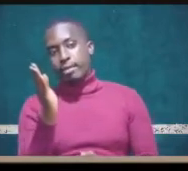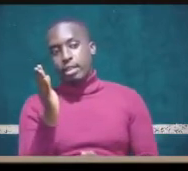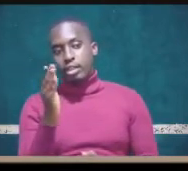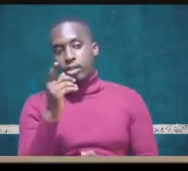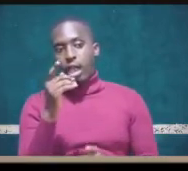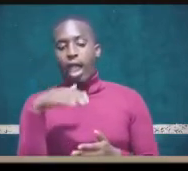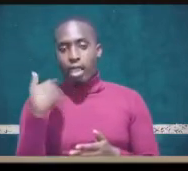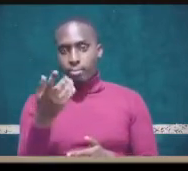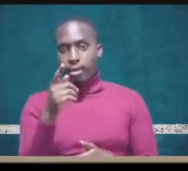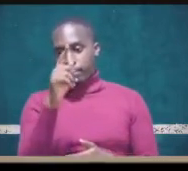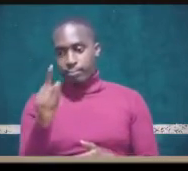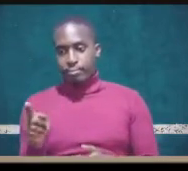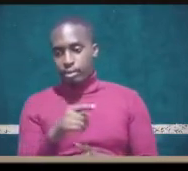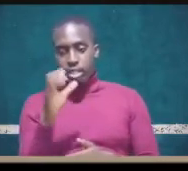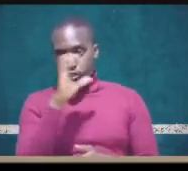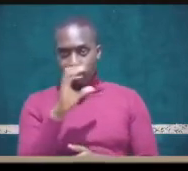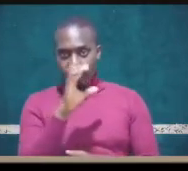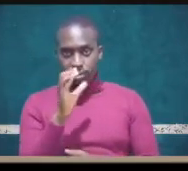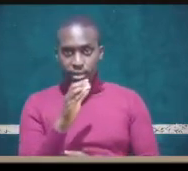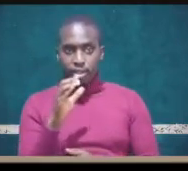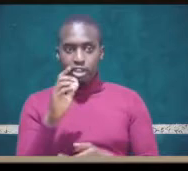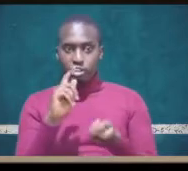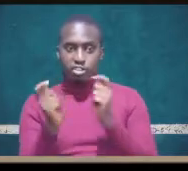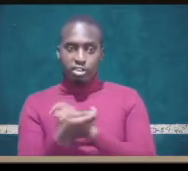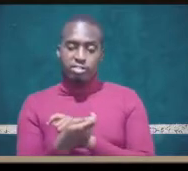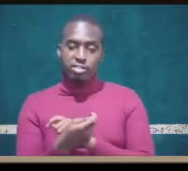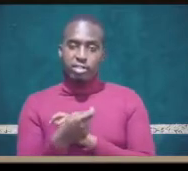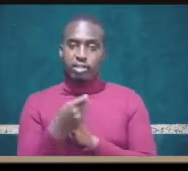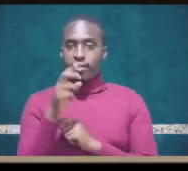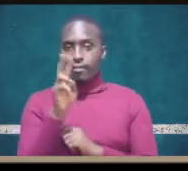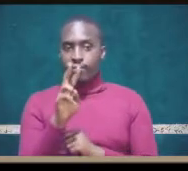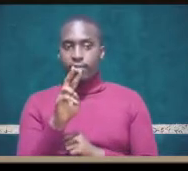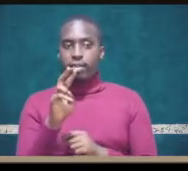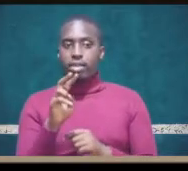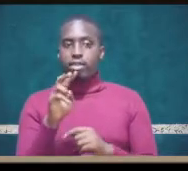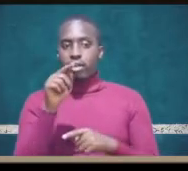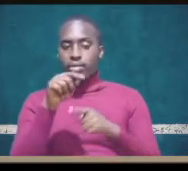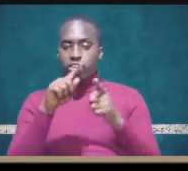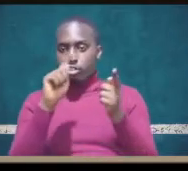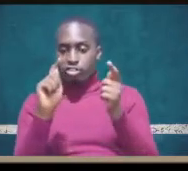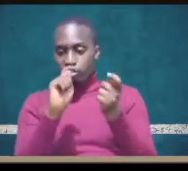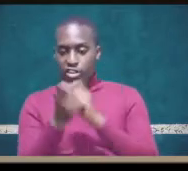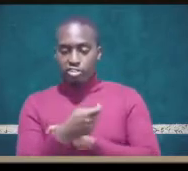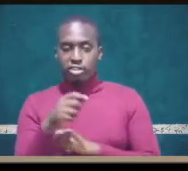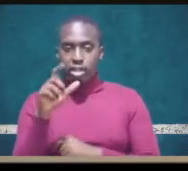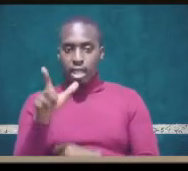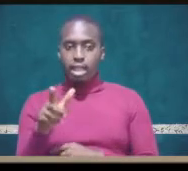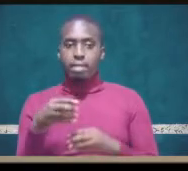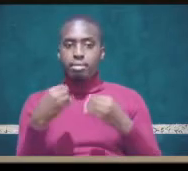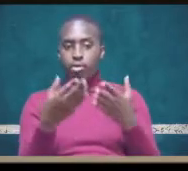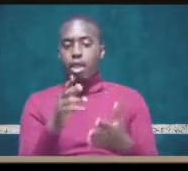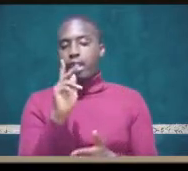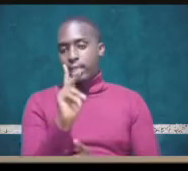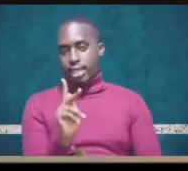graph, and then when you find the change of voltage to the change of L, this gives you